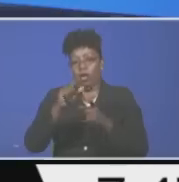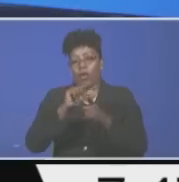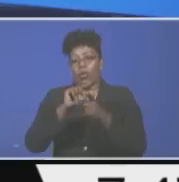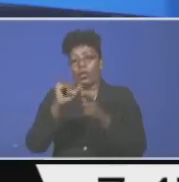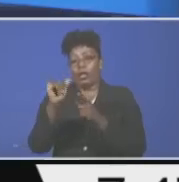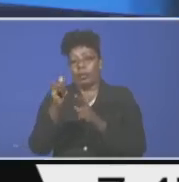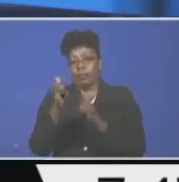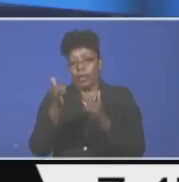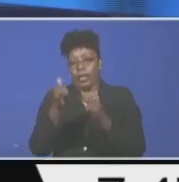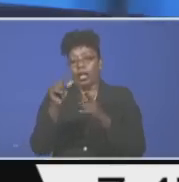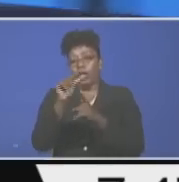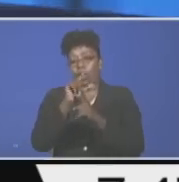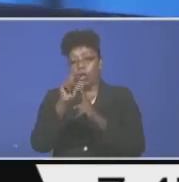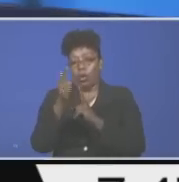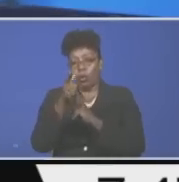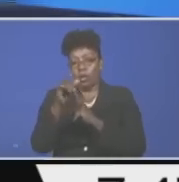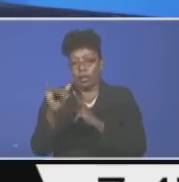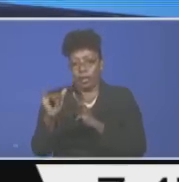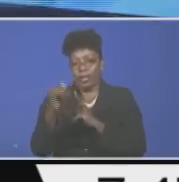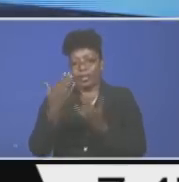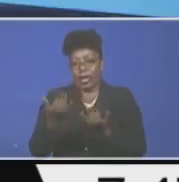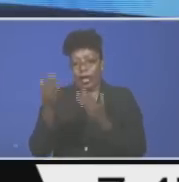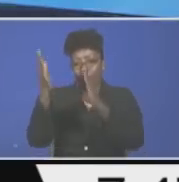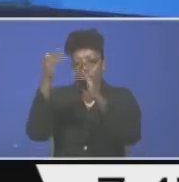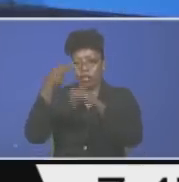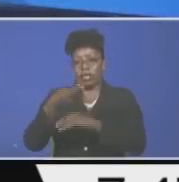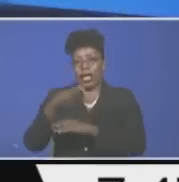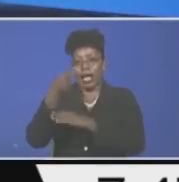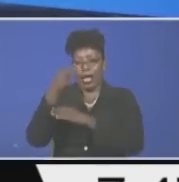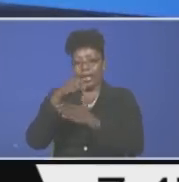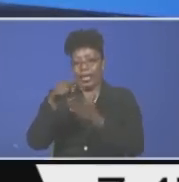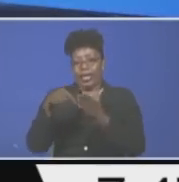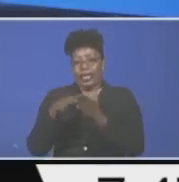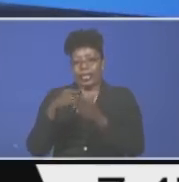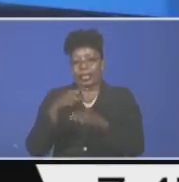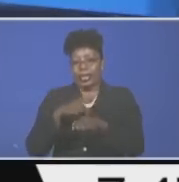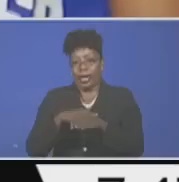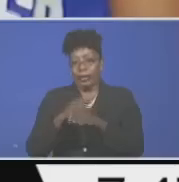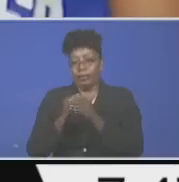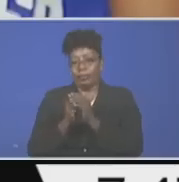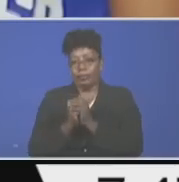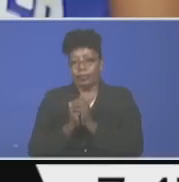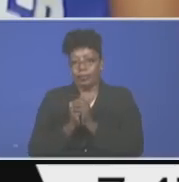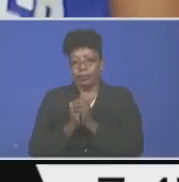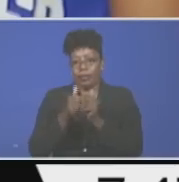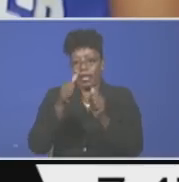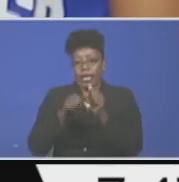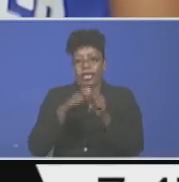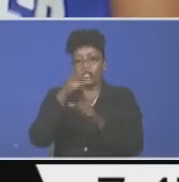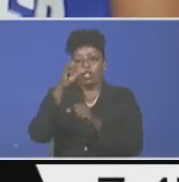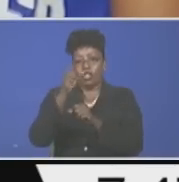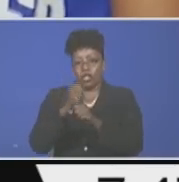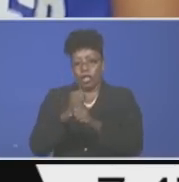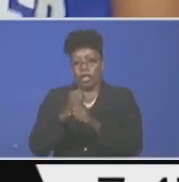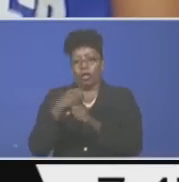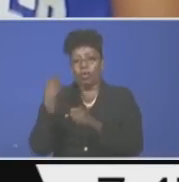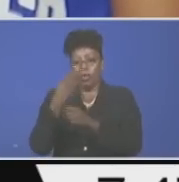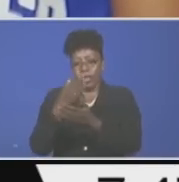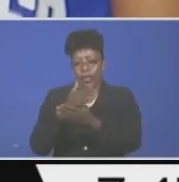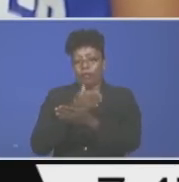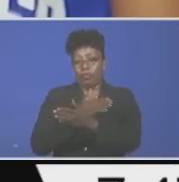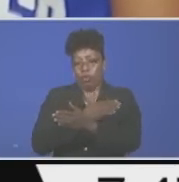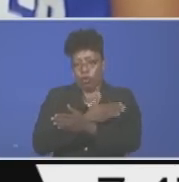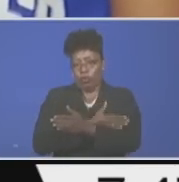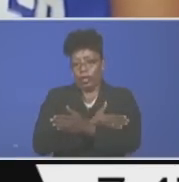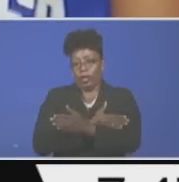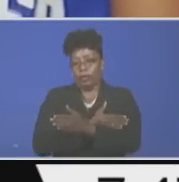Providence Basketball Association, and expectations are high this time around. Each year we've been progressing step by